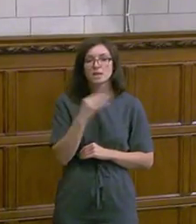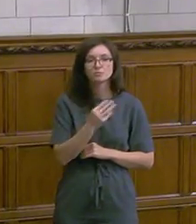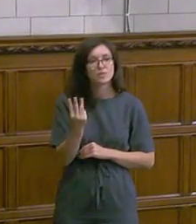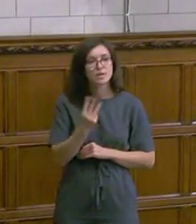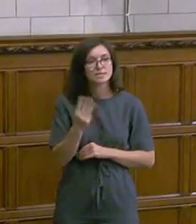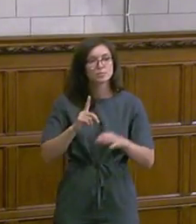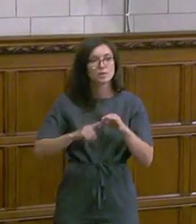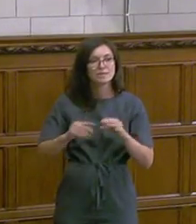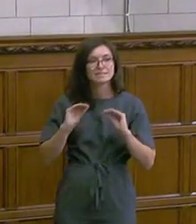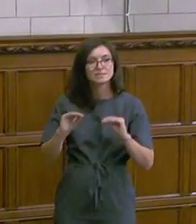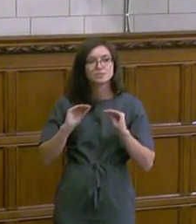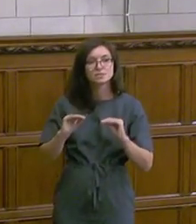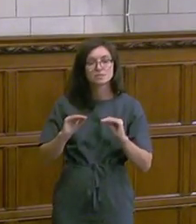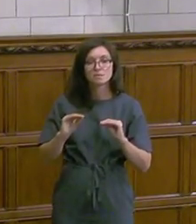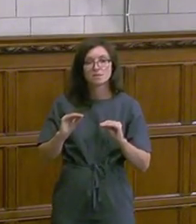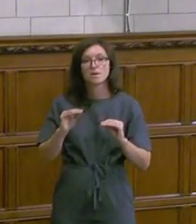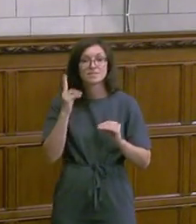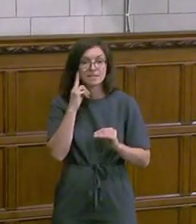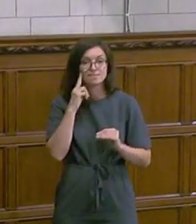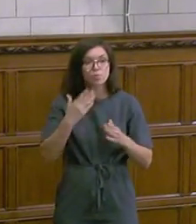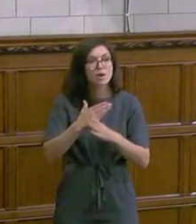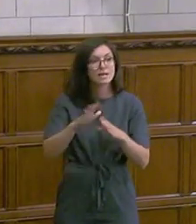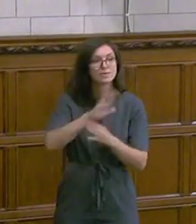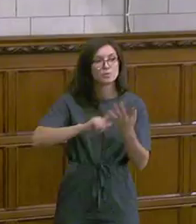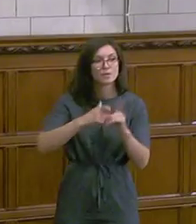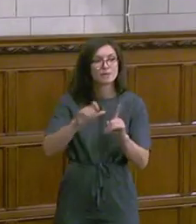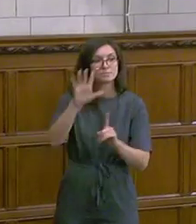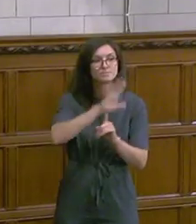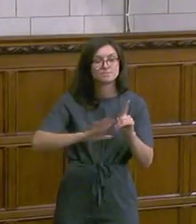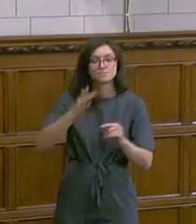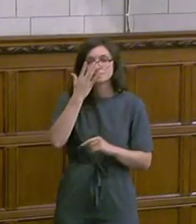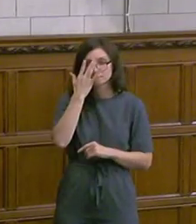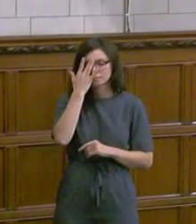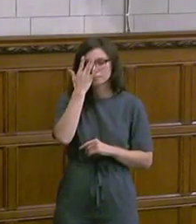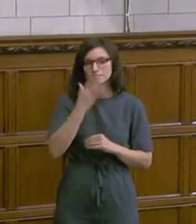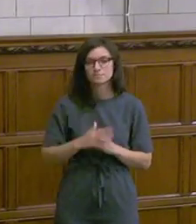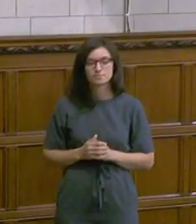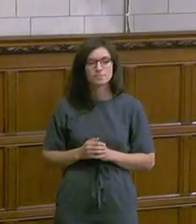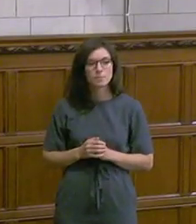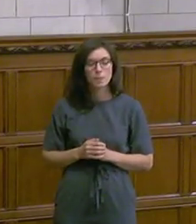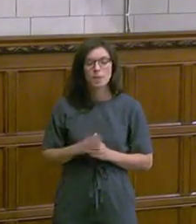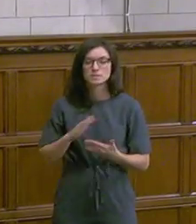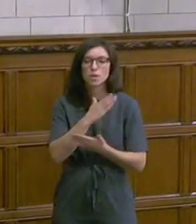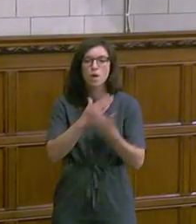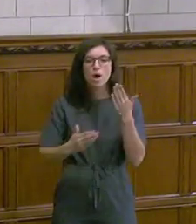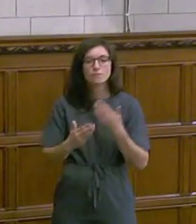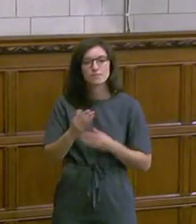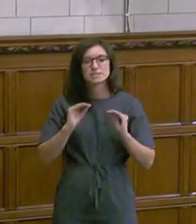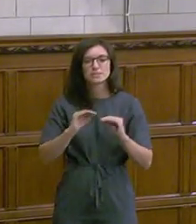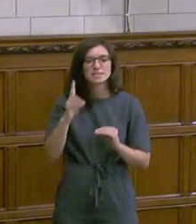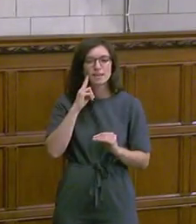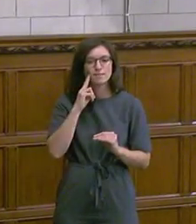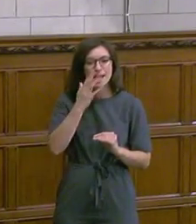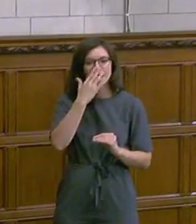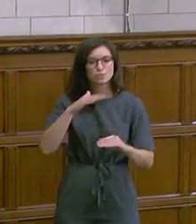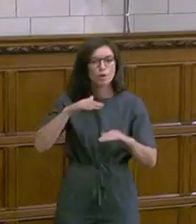by 14% in the past 7 years. In addition, over half of teachers of the deaf are over the age of 50 and hence